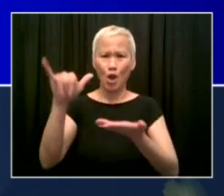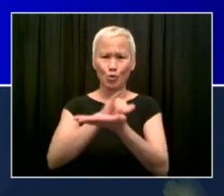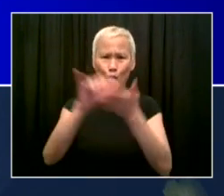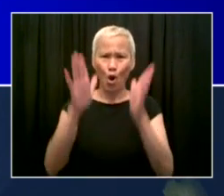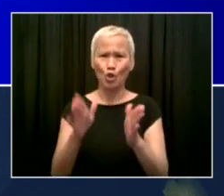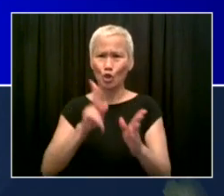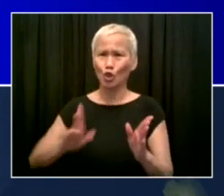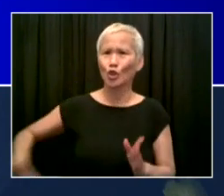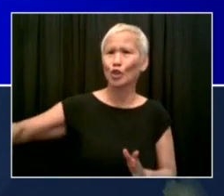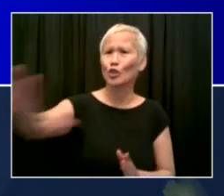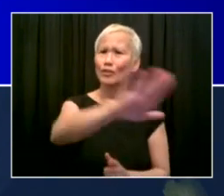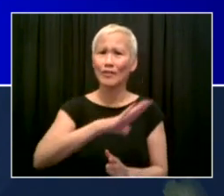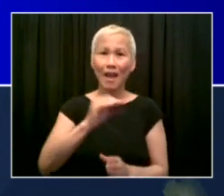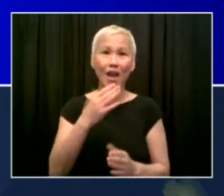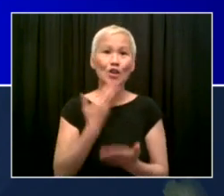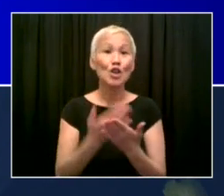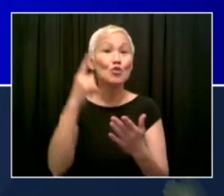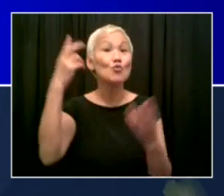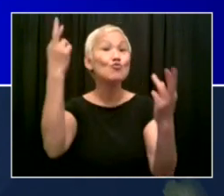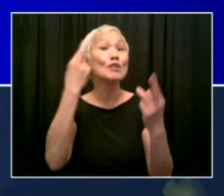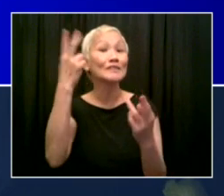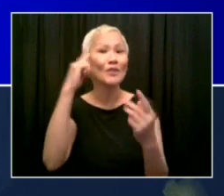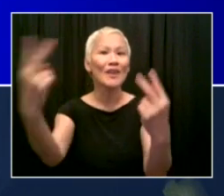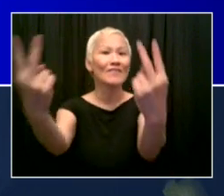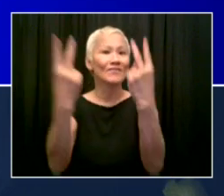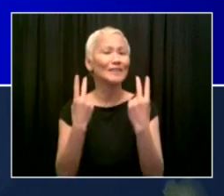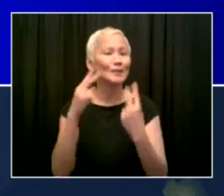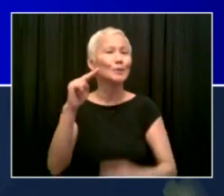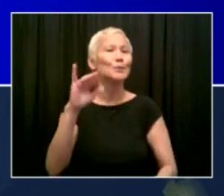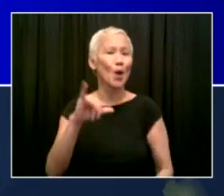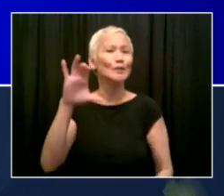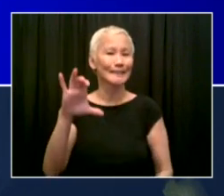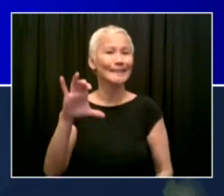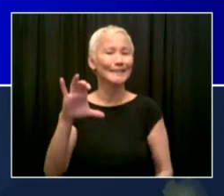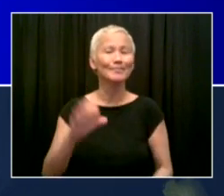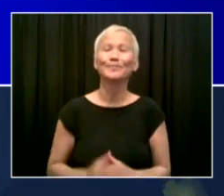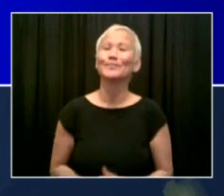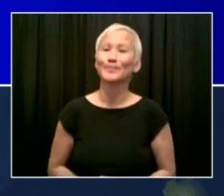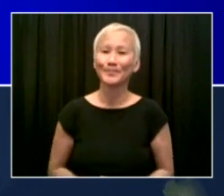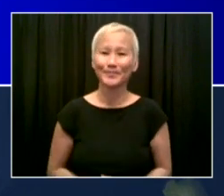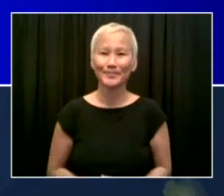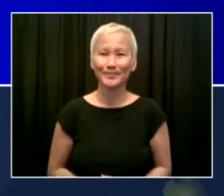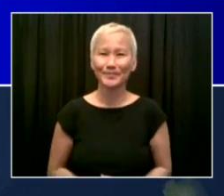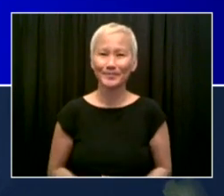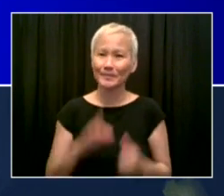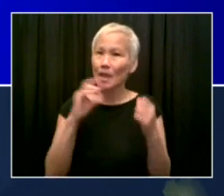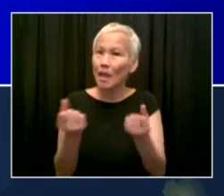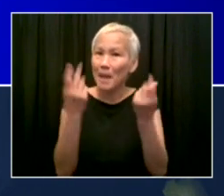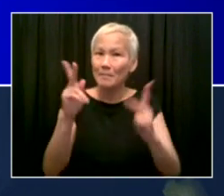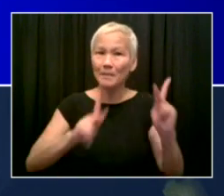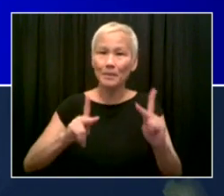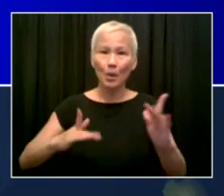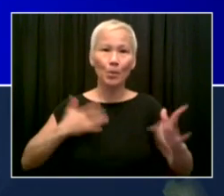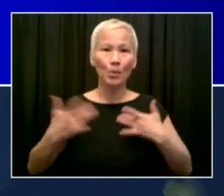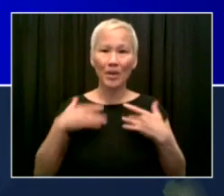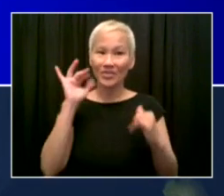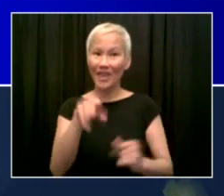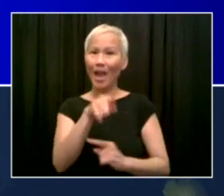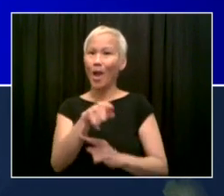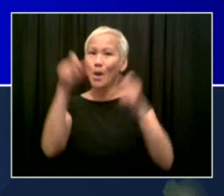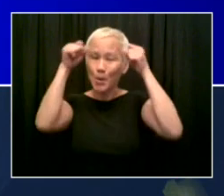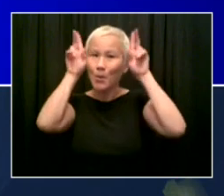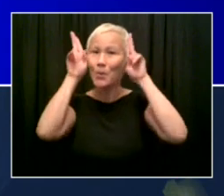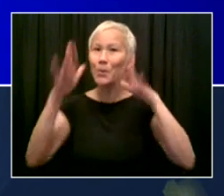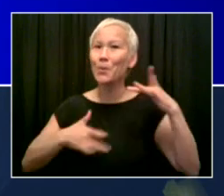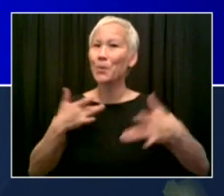here. This is the summer in New York City. We've gotten so much energy around this idea. I want to thank everyone in the restaurant community who's a part of it,